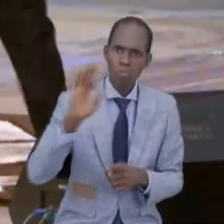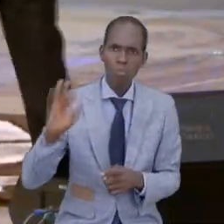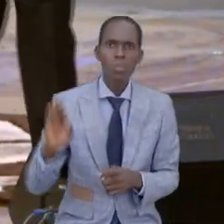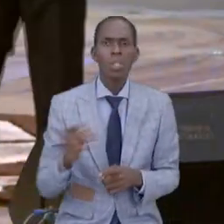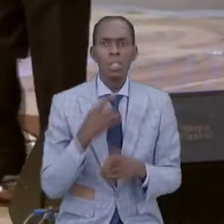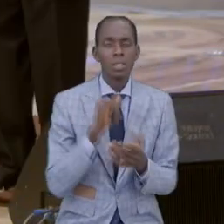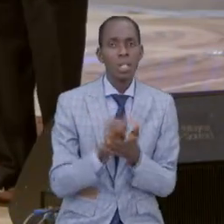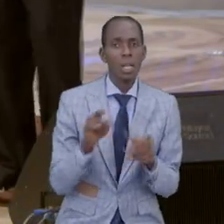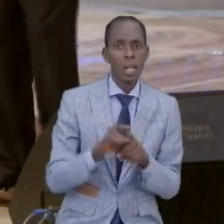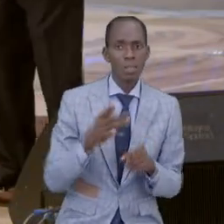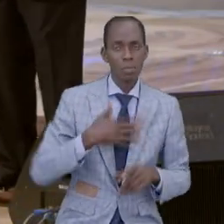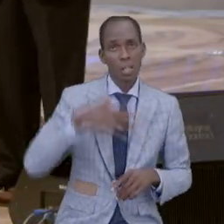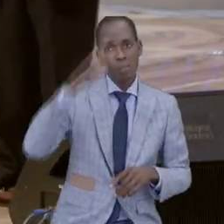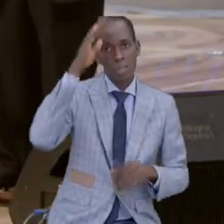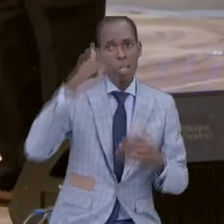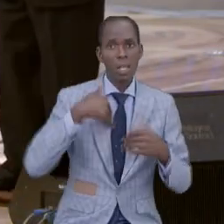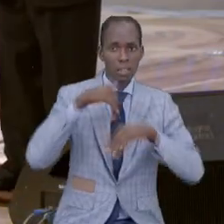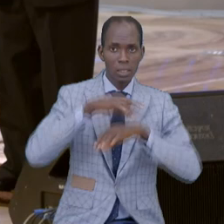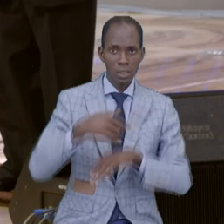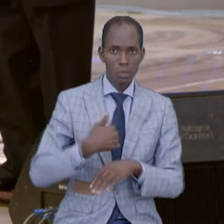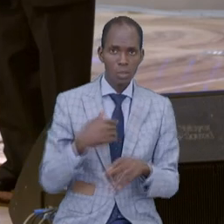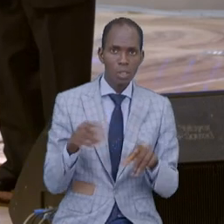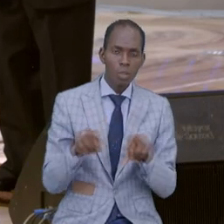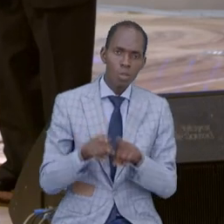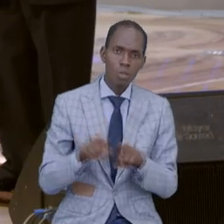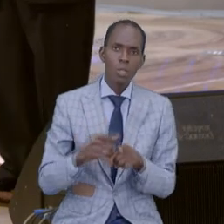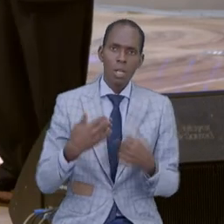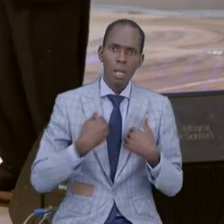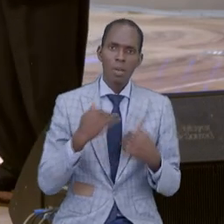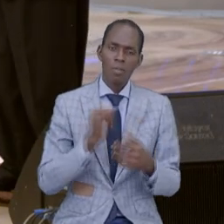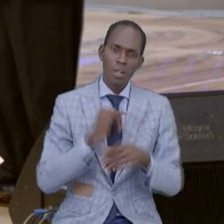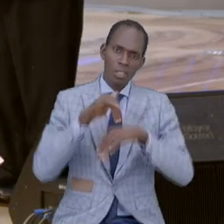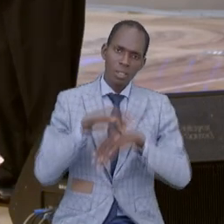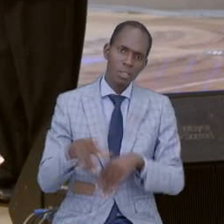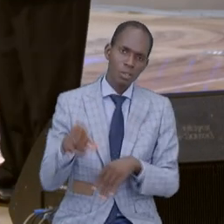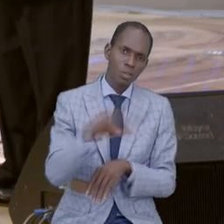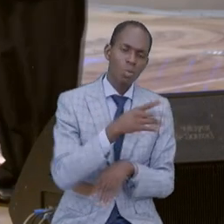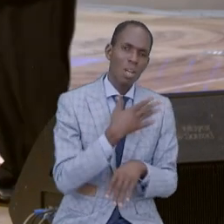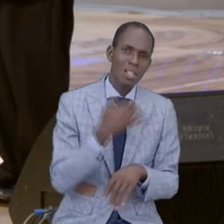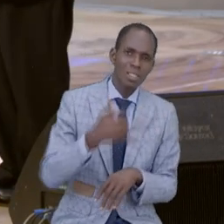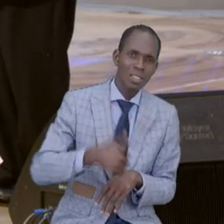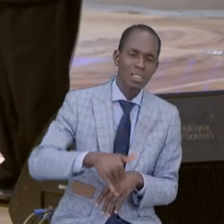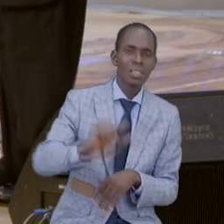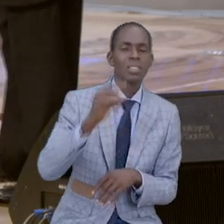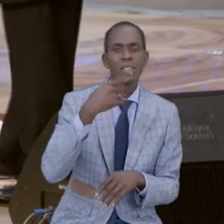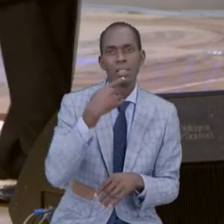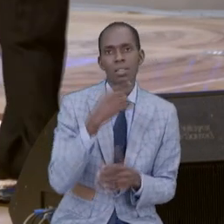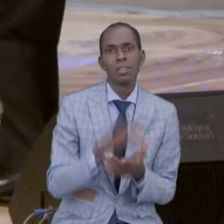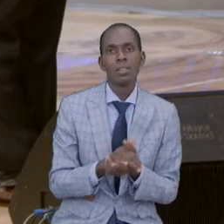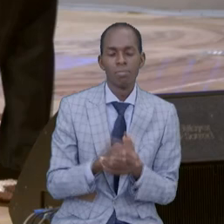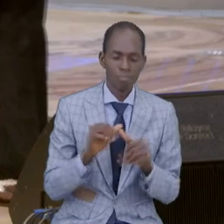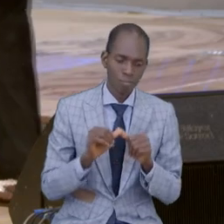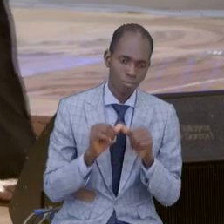my Father have sent me, even so have I sent you. And yet He said,